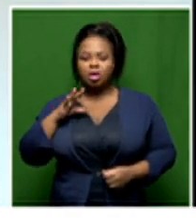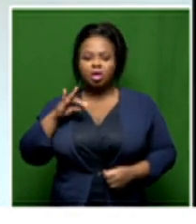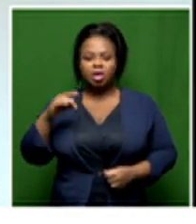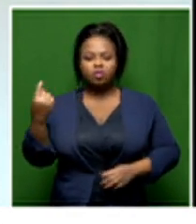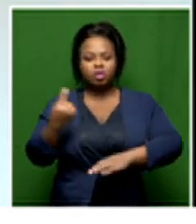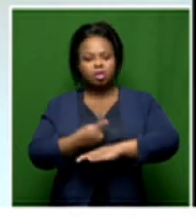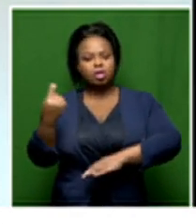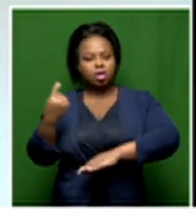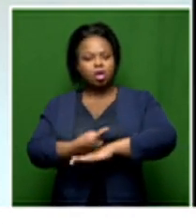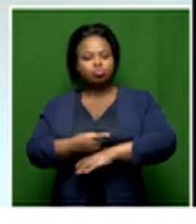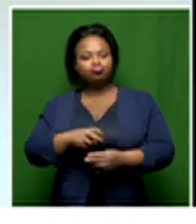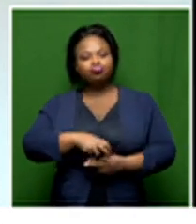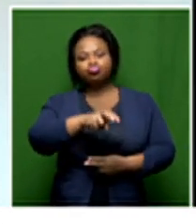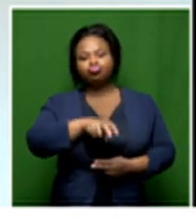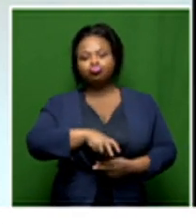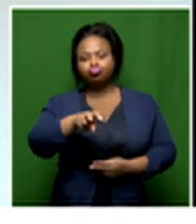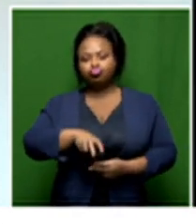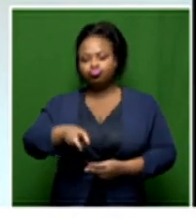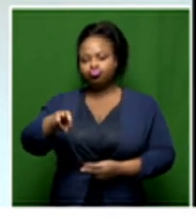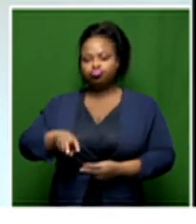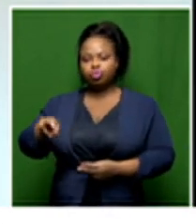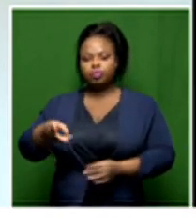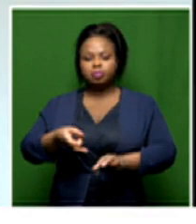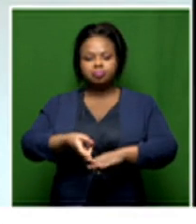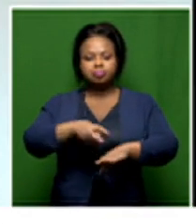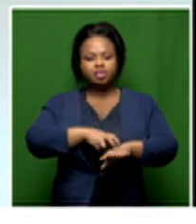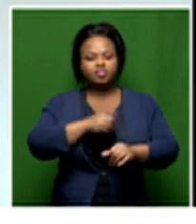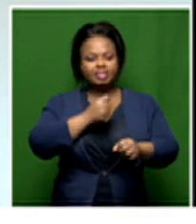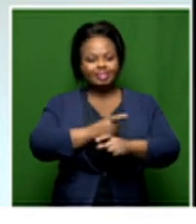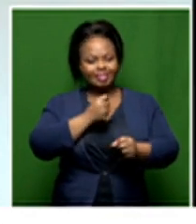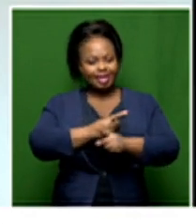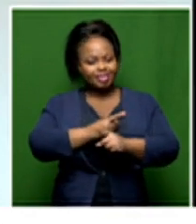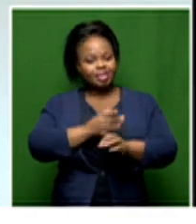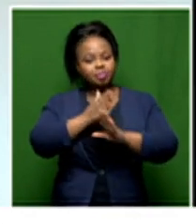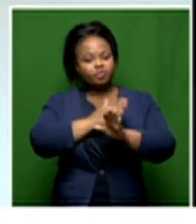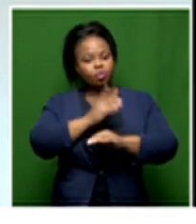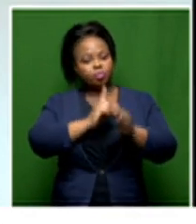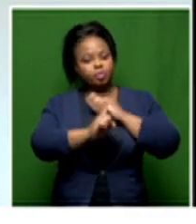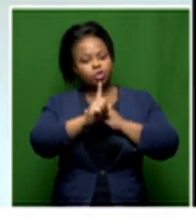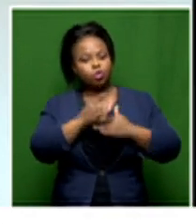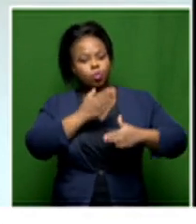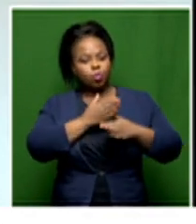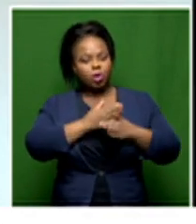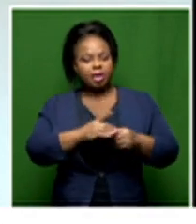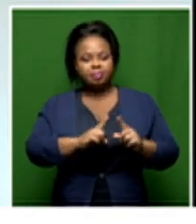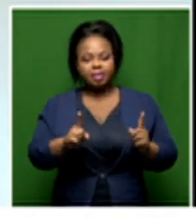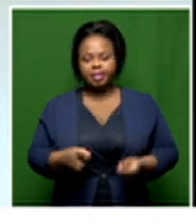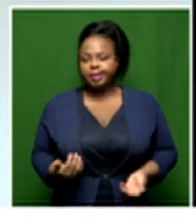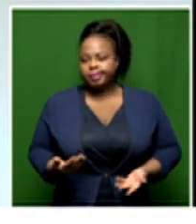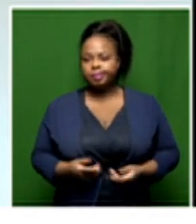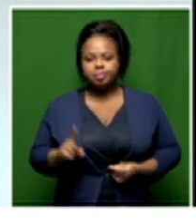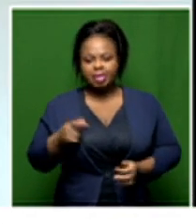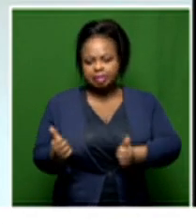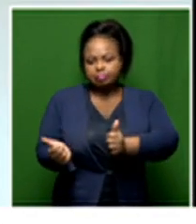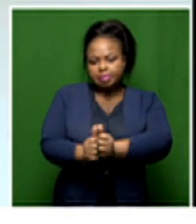basis take 2 to 3 taxis just to get to their place of work, where they can't avoid being shoulder to shoulder with someone